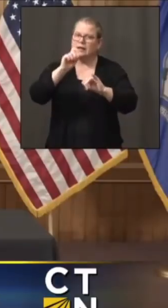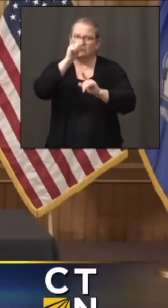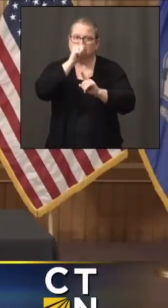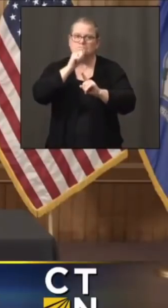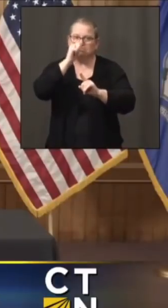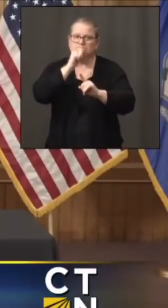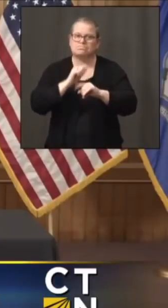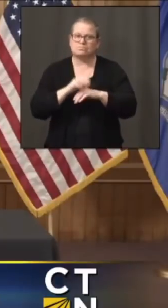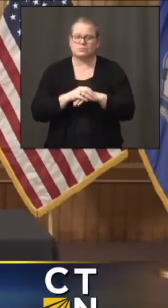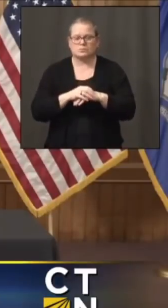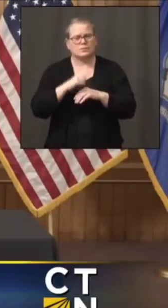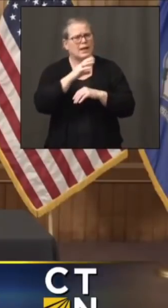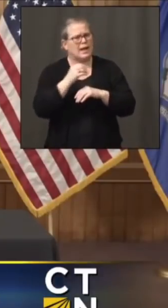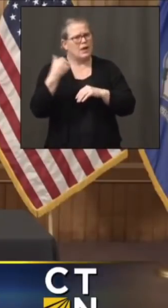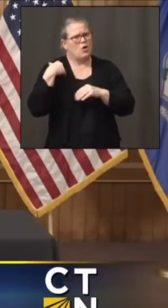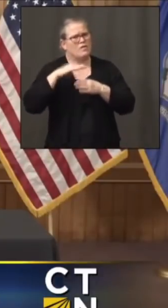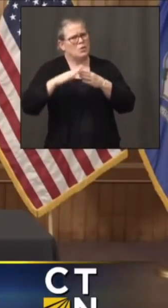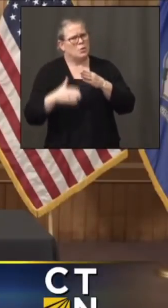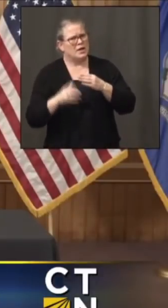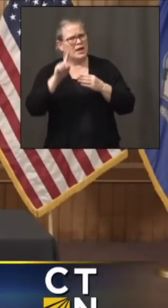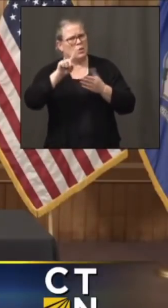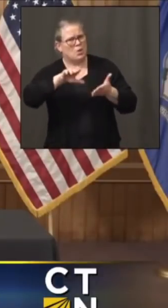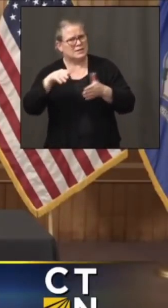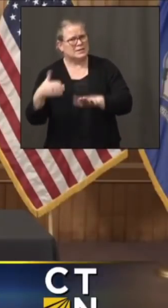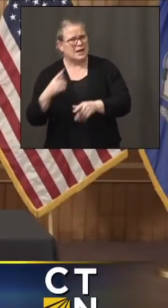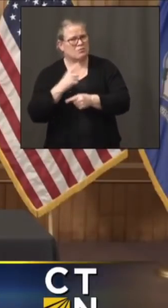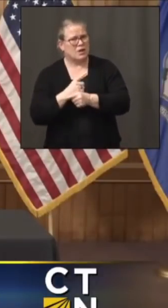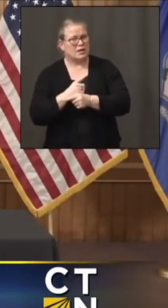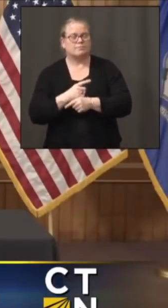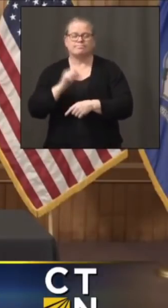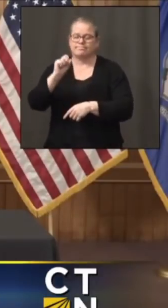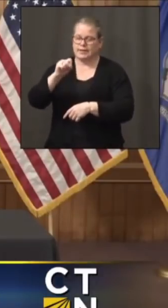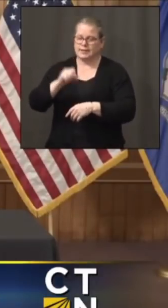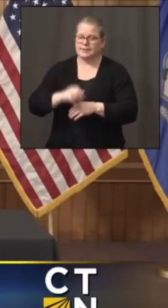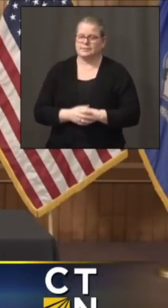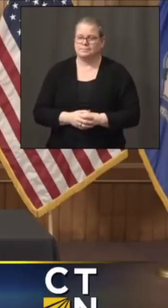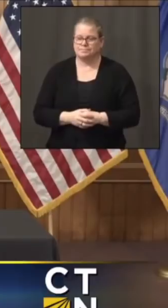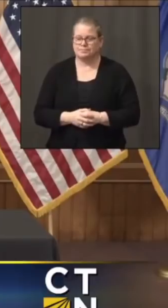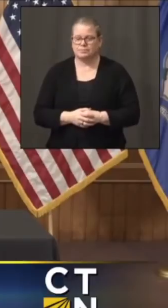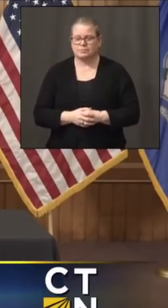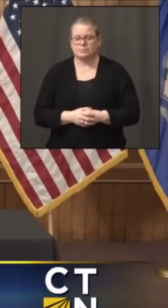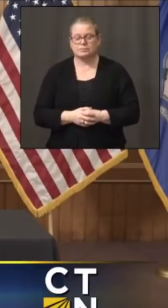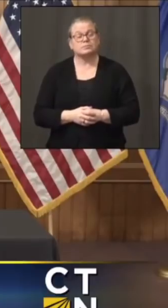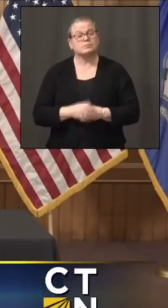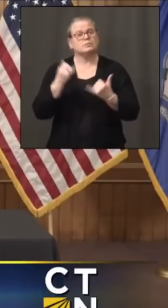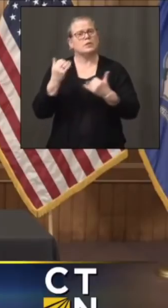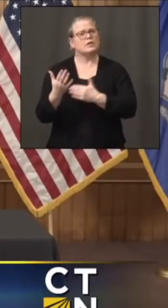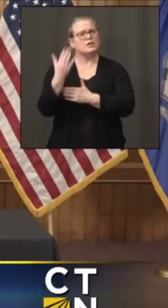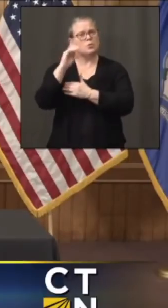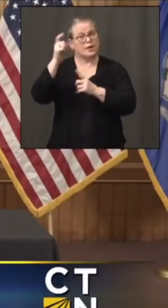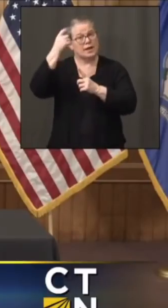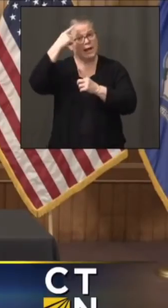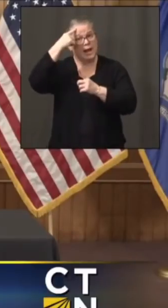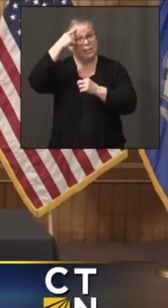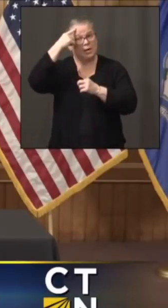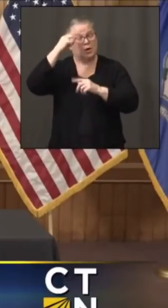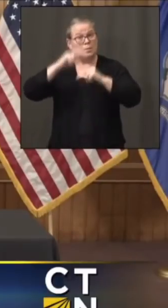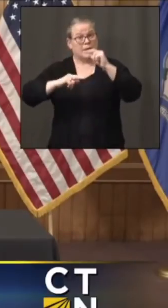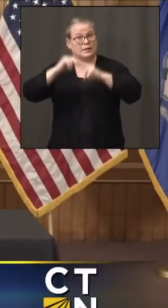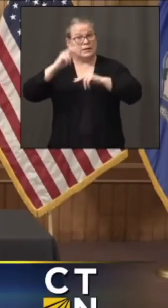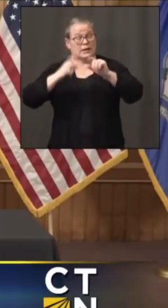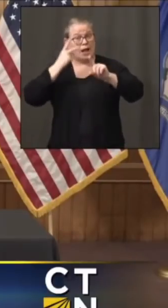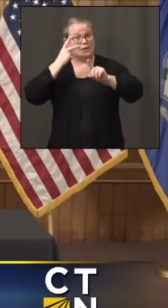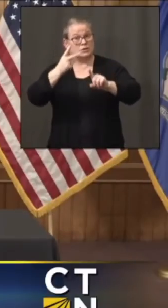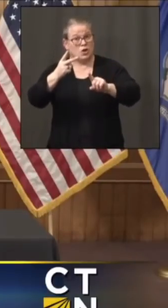weekend. That's right. I saw you in the Capitol this morning. You were socially distant with